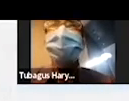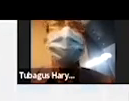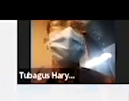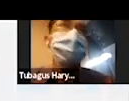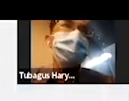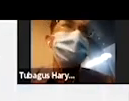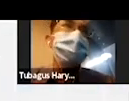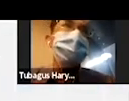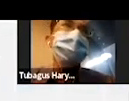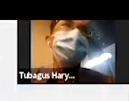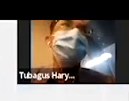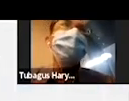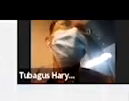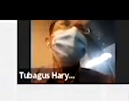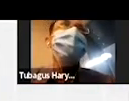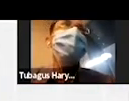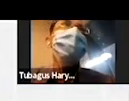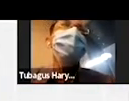wasem